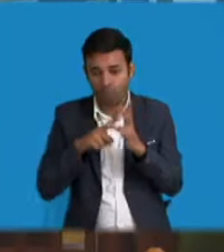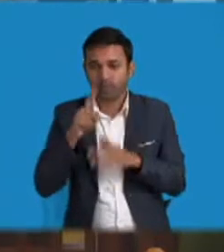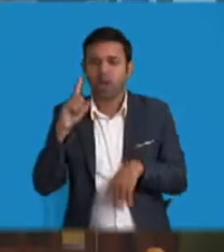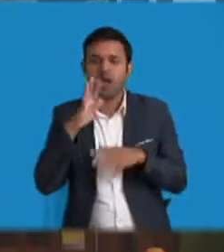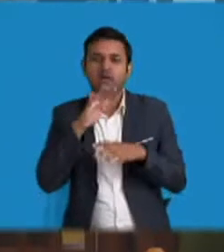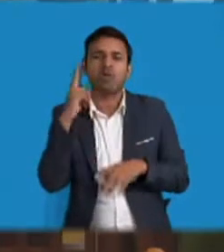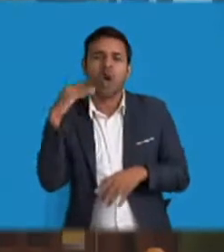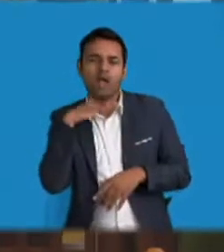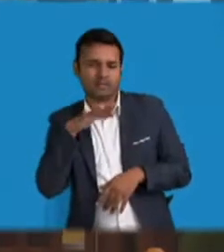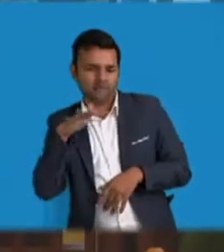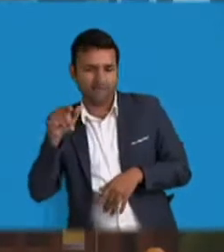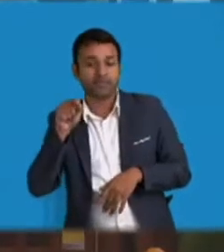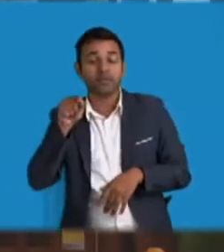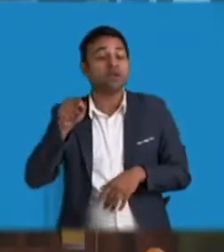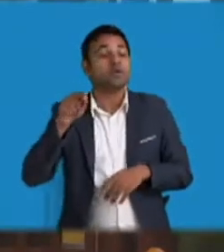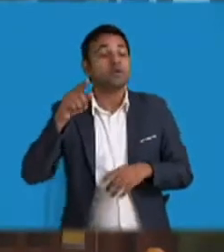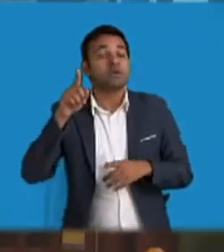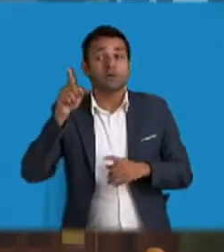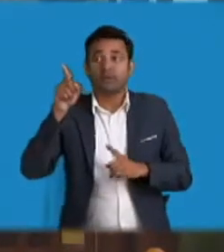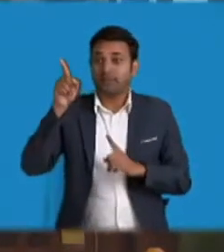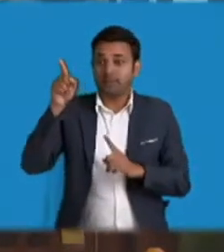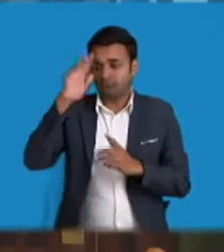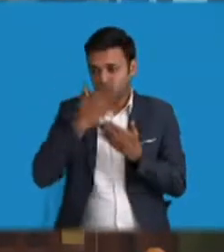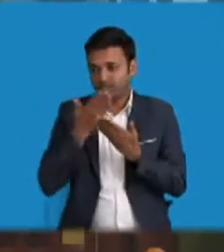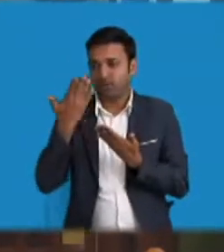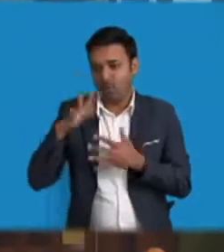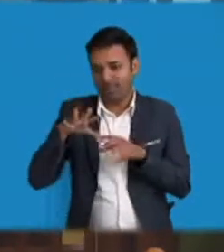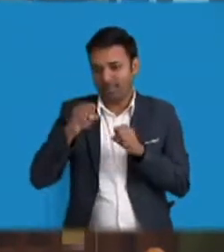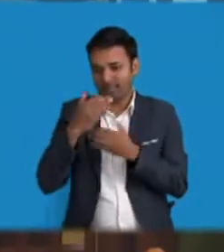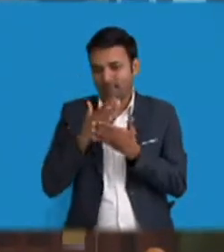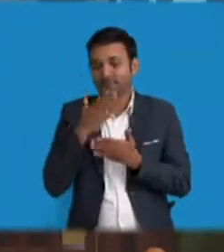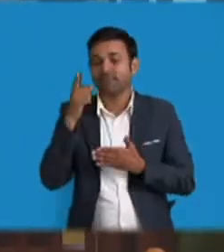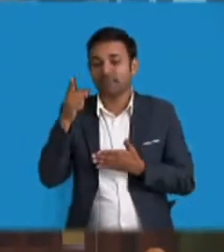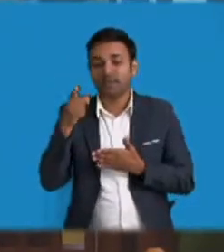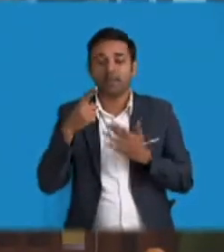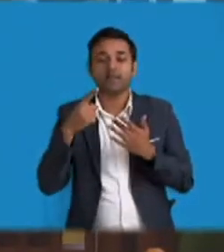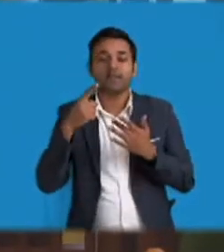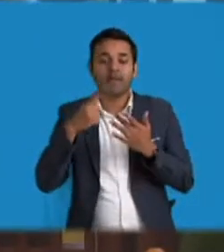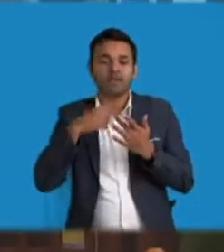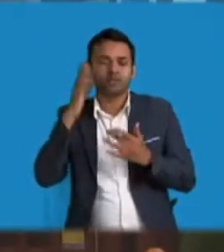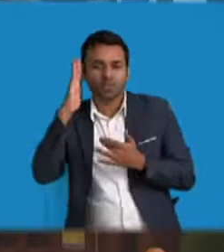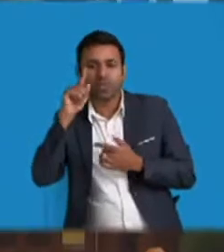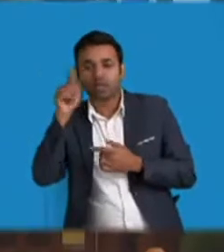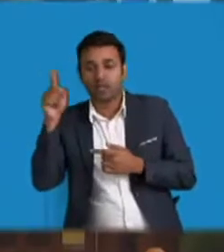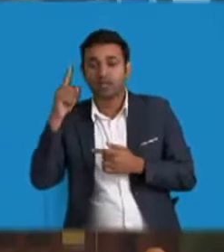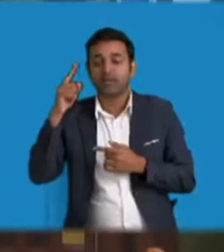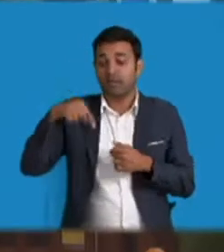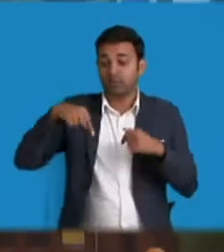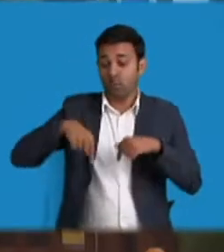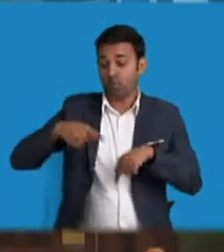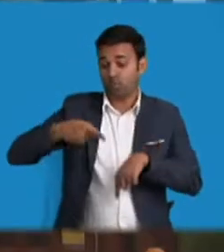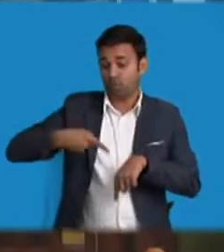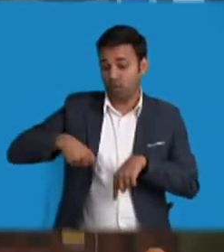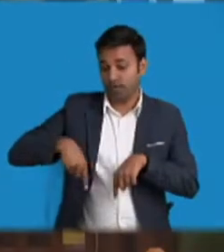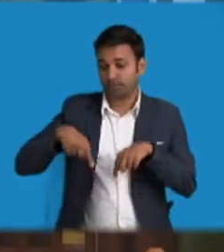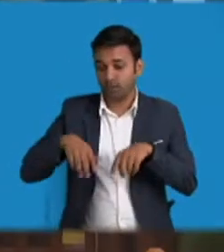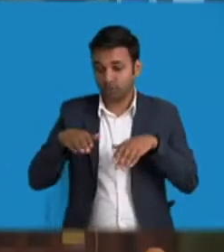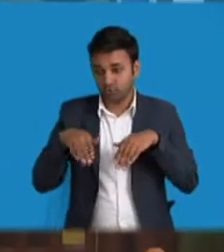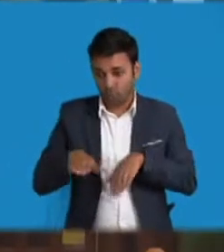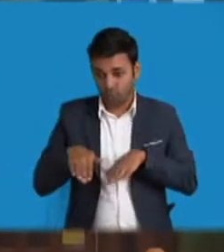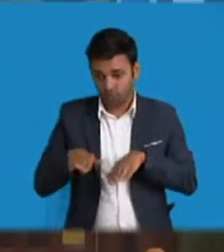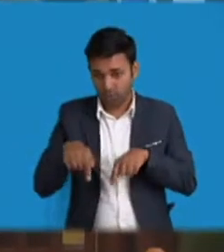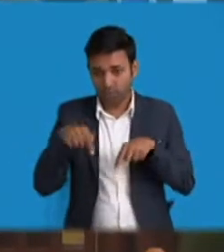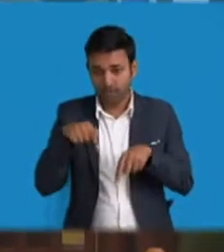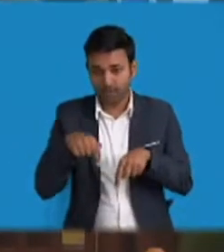had 294. At the Suva campus, the textiles and